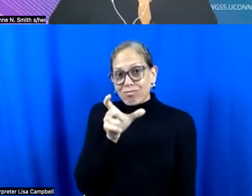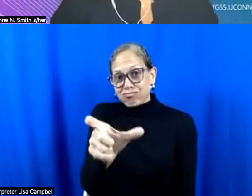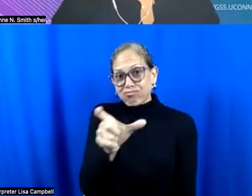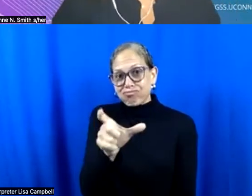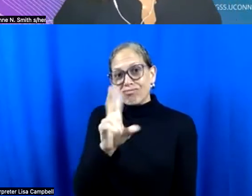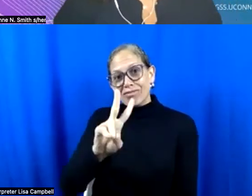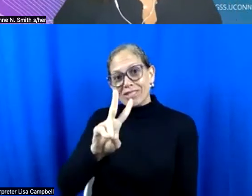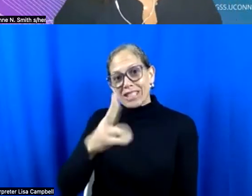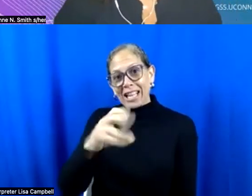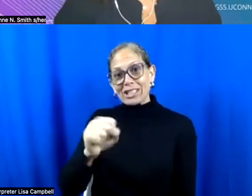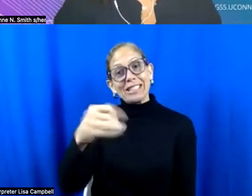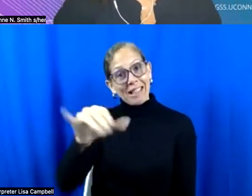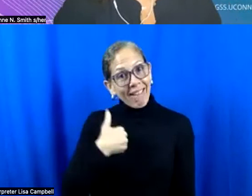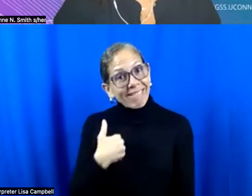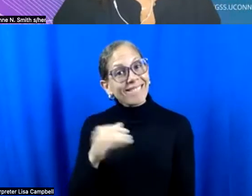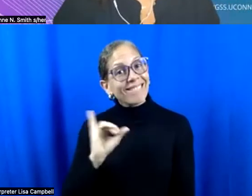too.